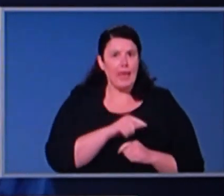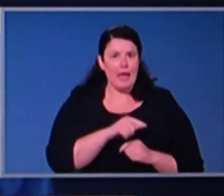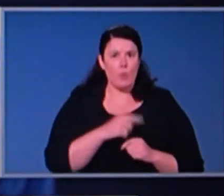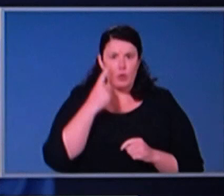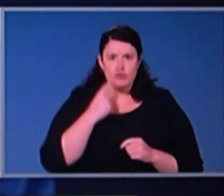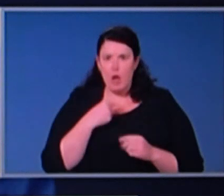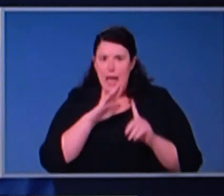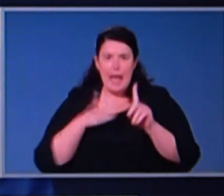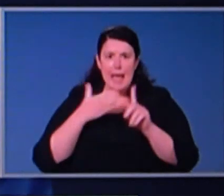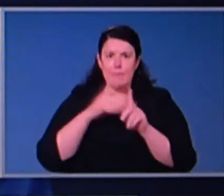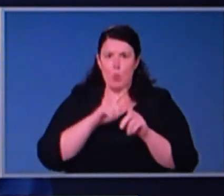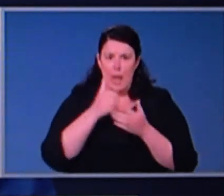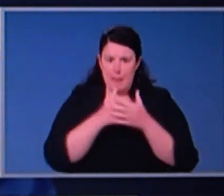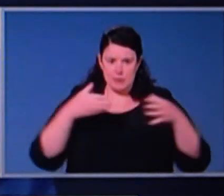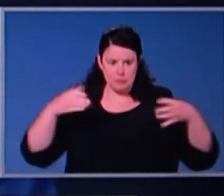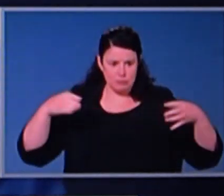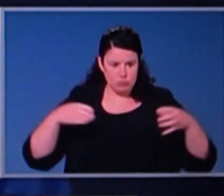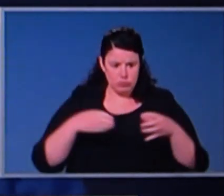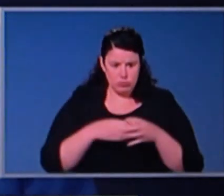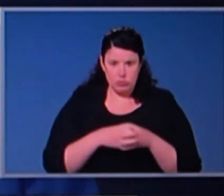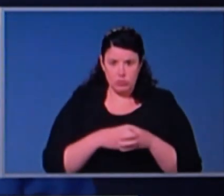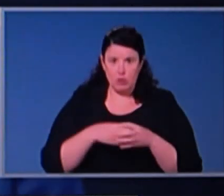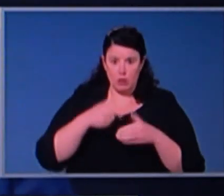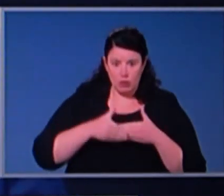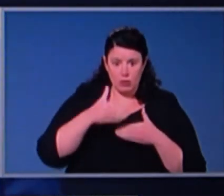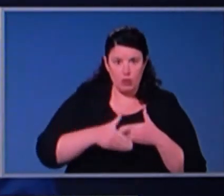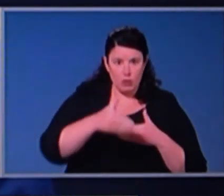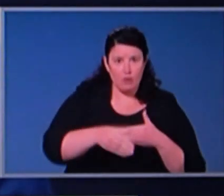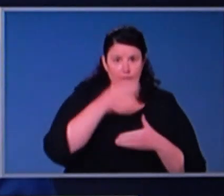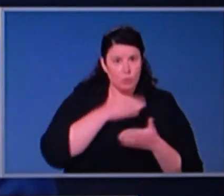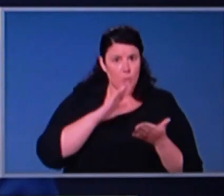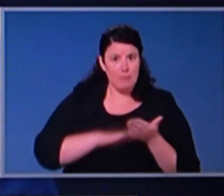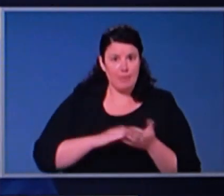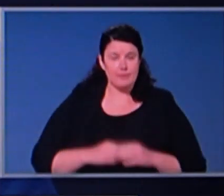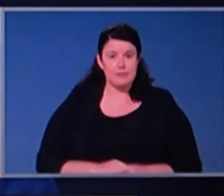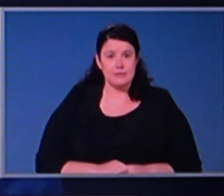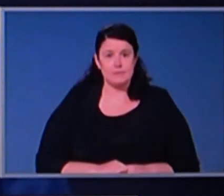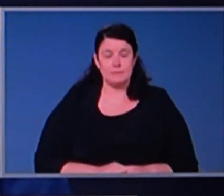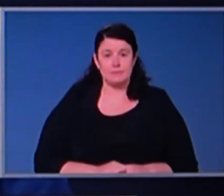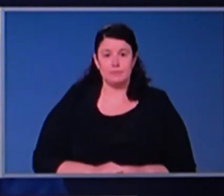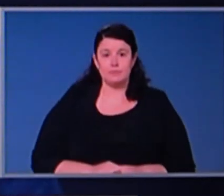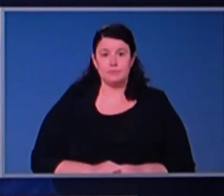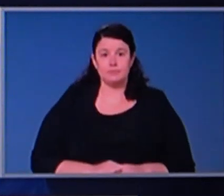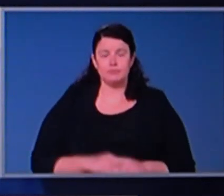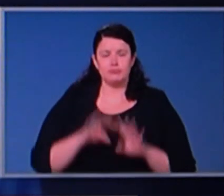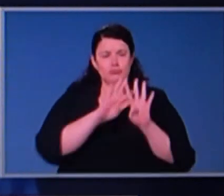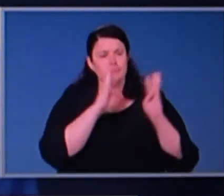suppression containment over the next few months. As the PM already also said, we presented to the National Cabinet